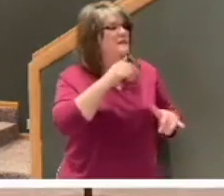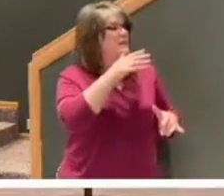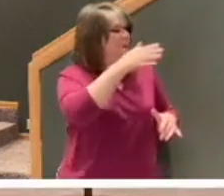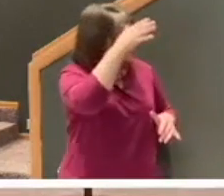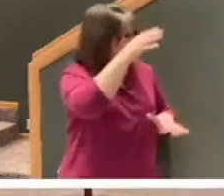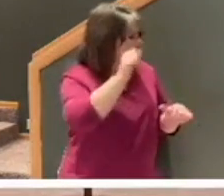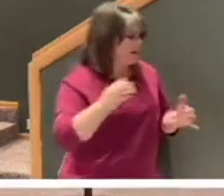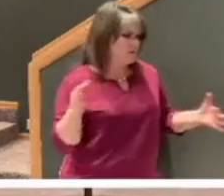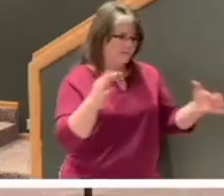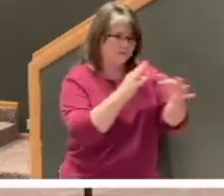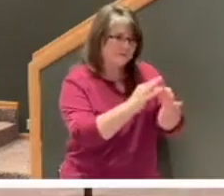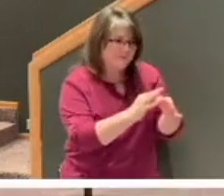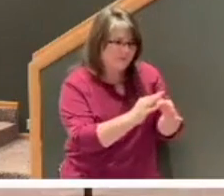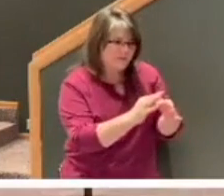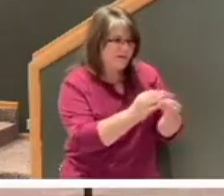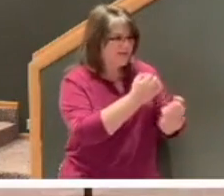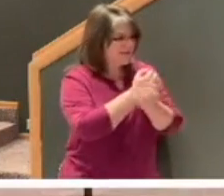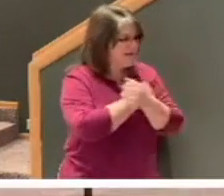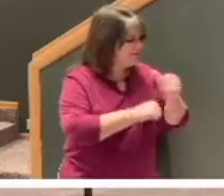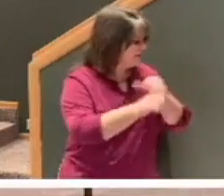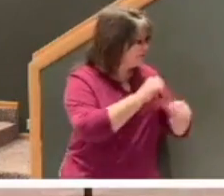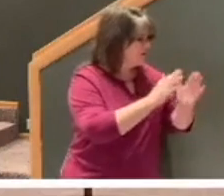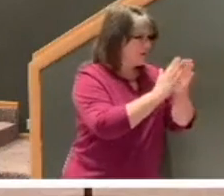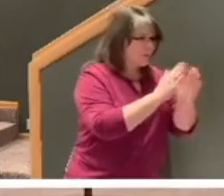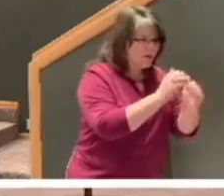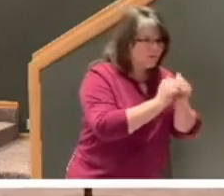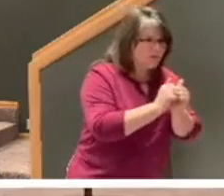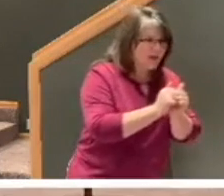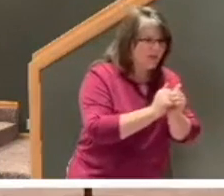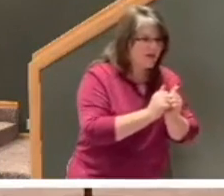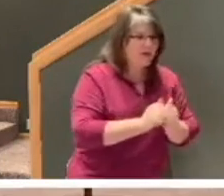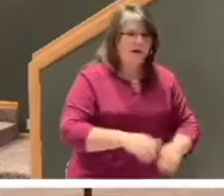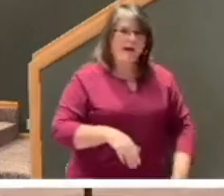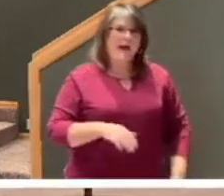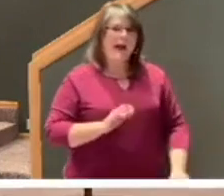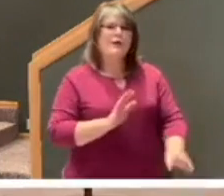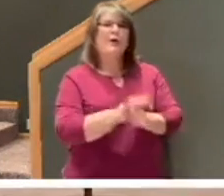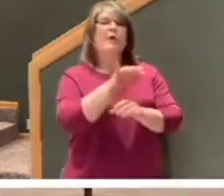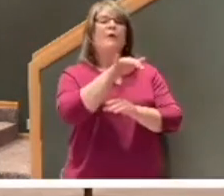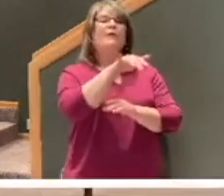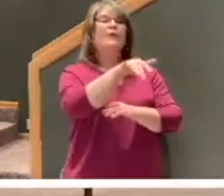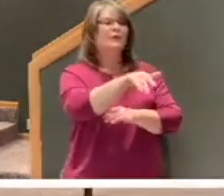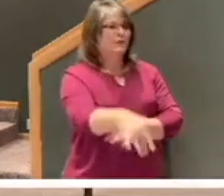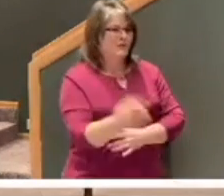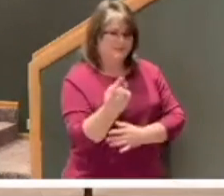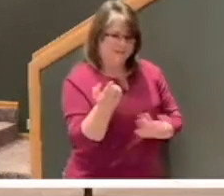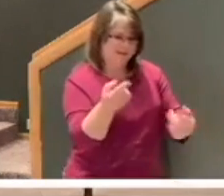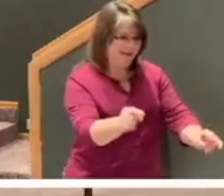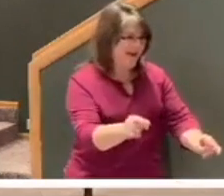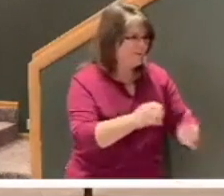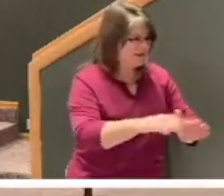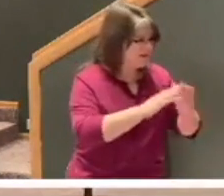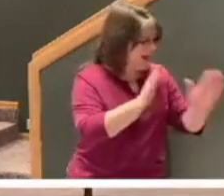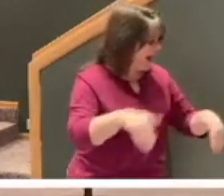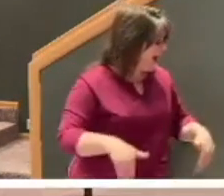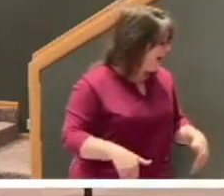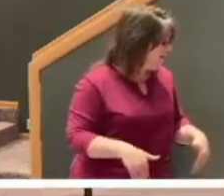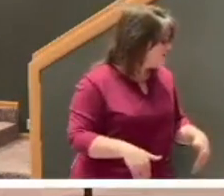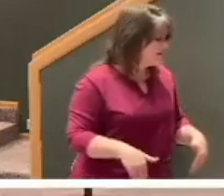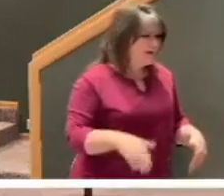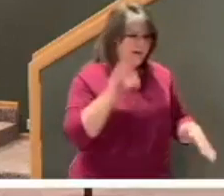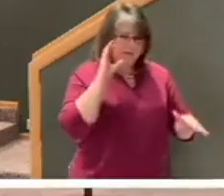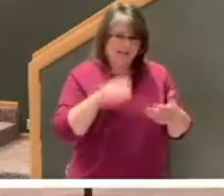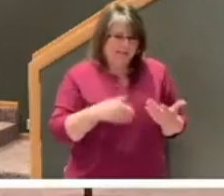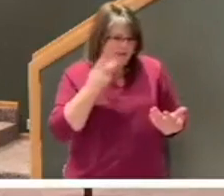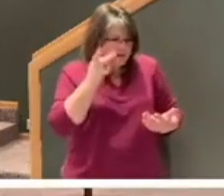dad can reconcile and how they love each other and pray together and like, oh, overflow. Yeah. there's something happening in the house, and like they're picturing,